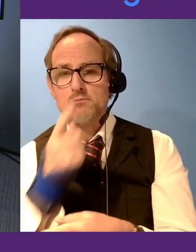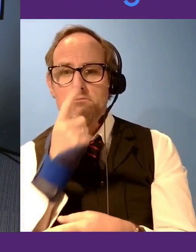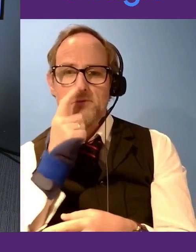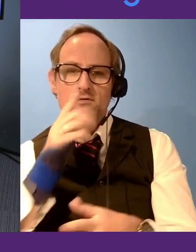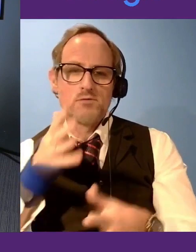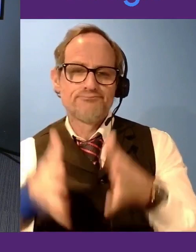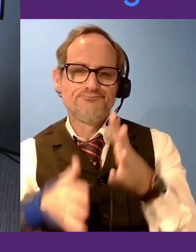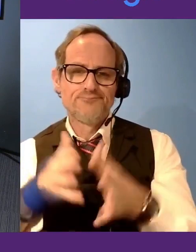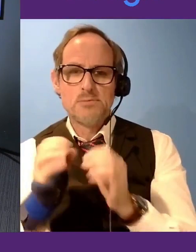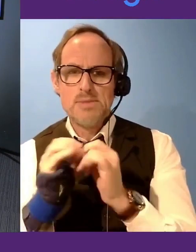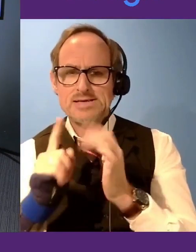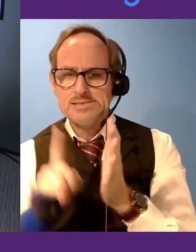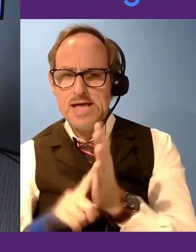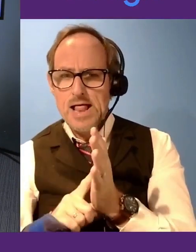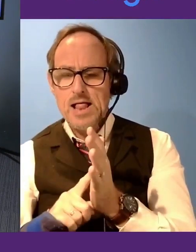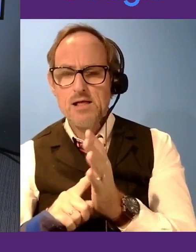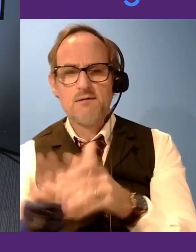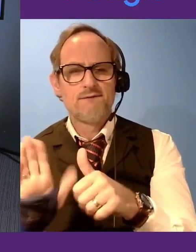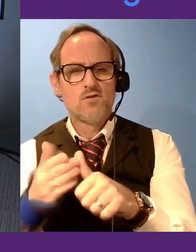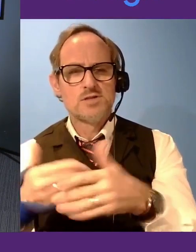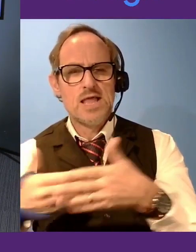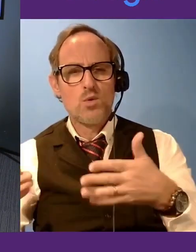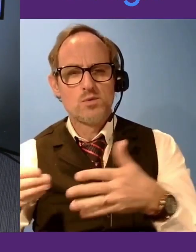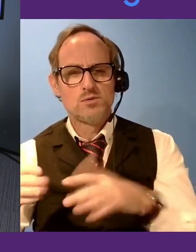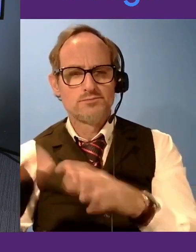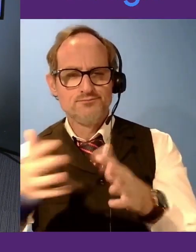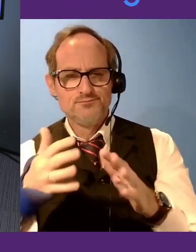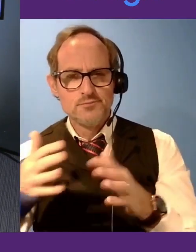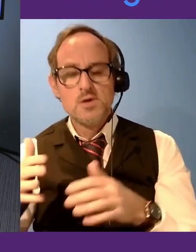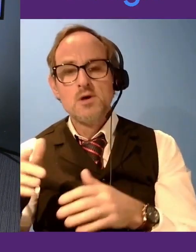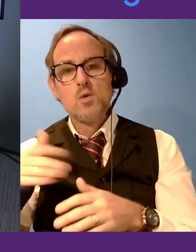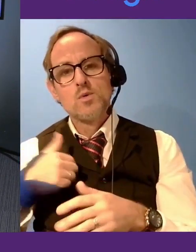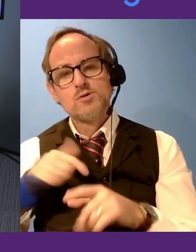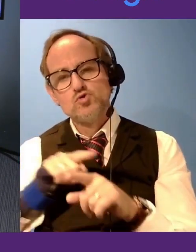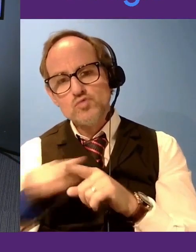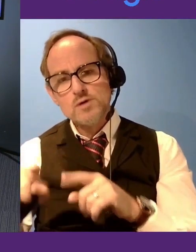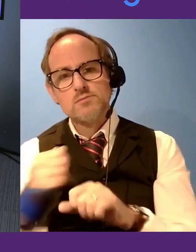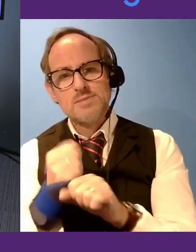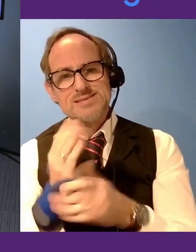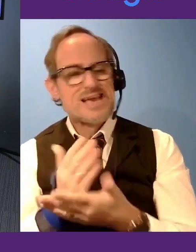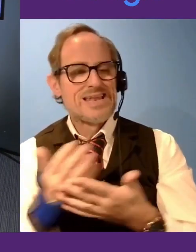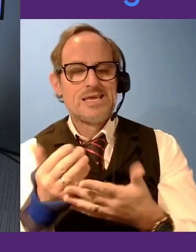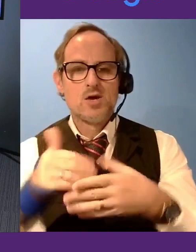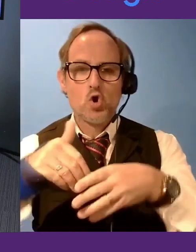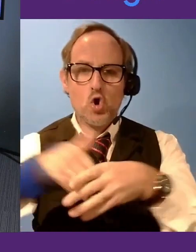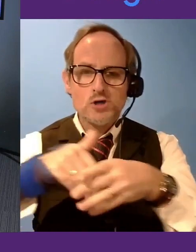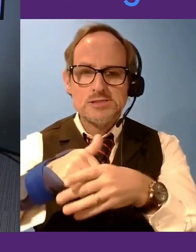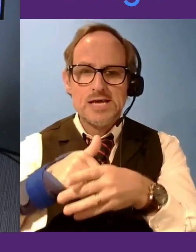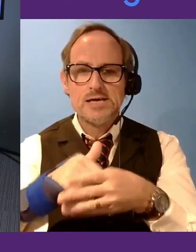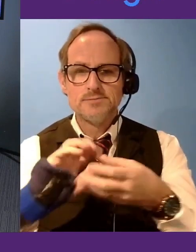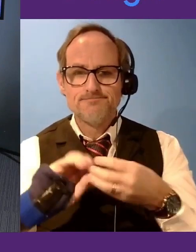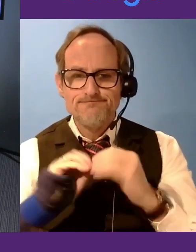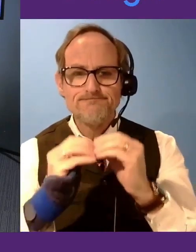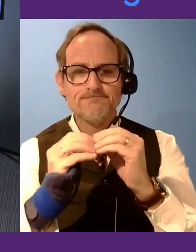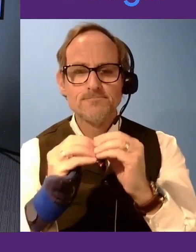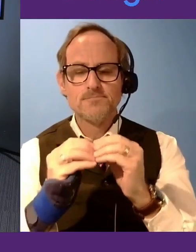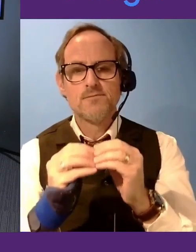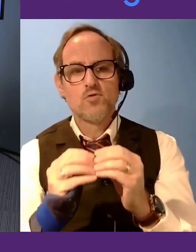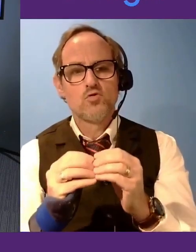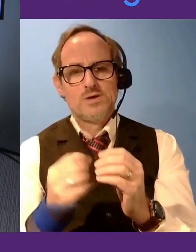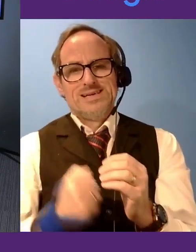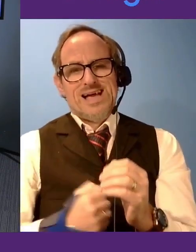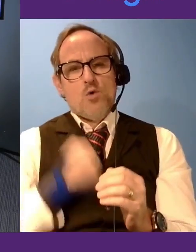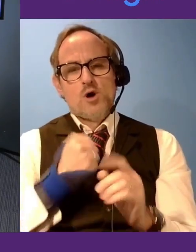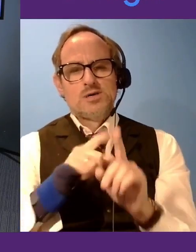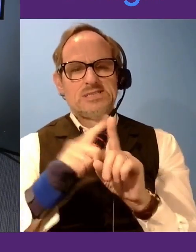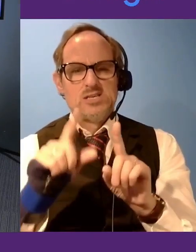Language as their first language. So we try to ensure that any content that we're designing for our digital services is